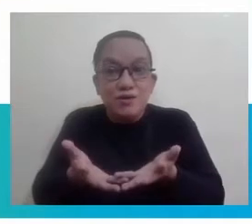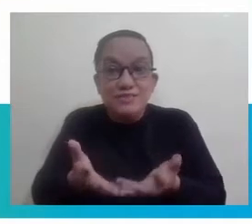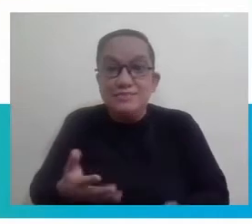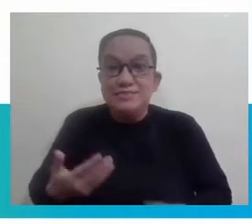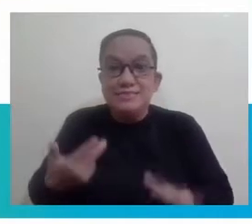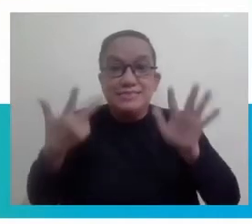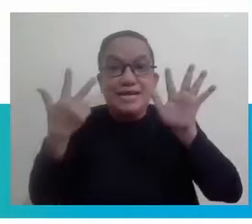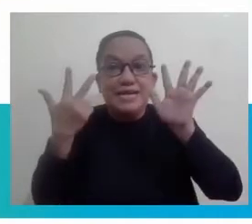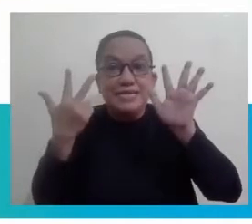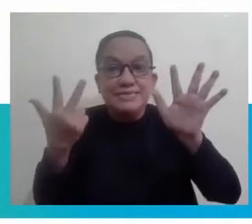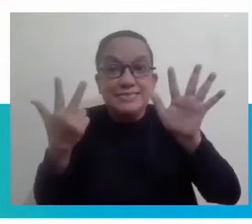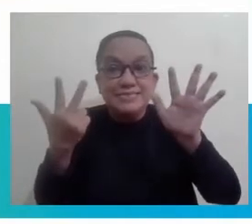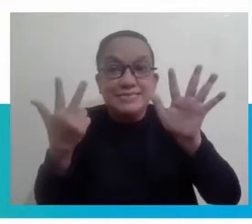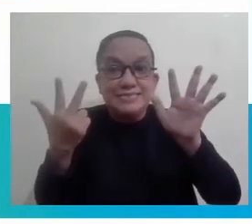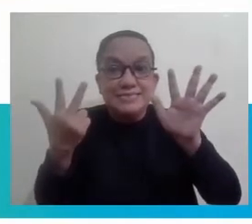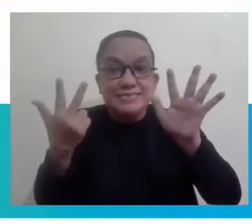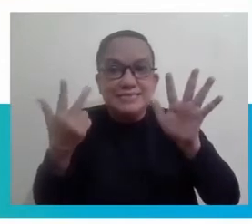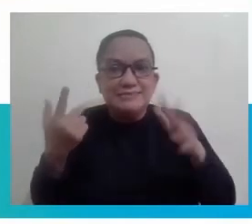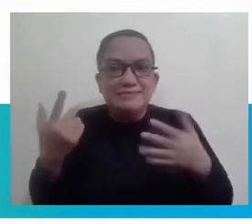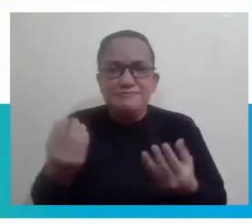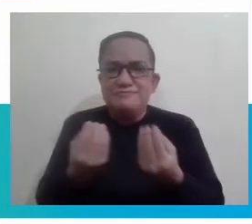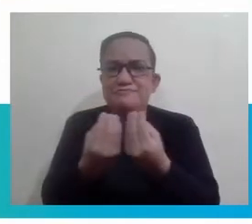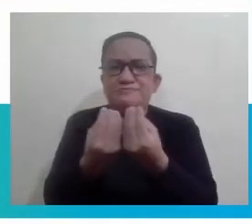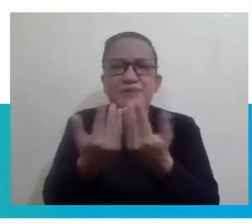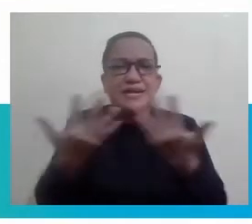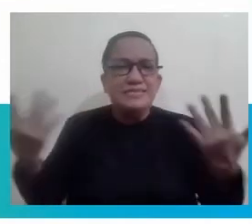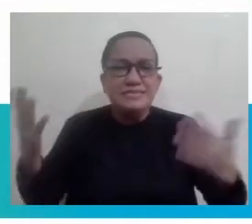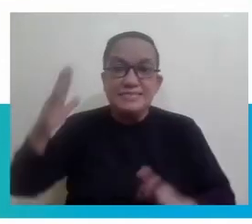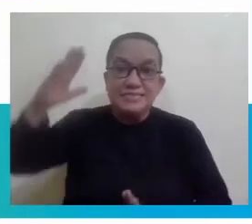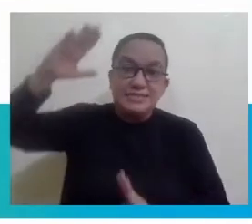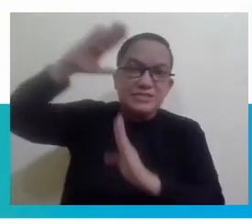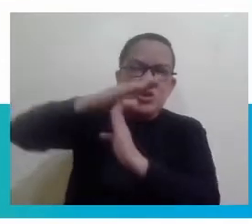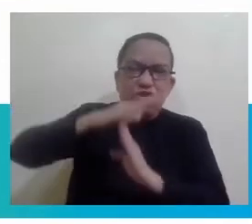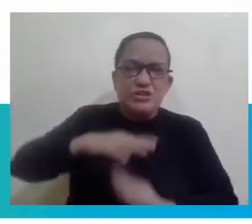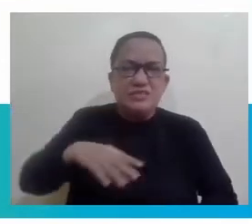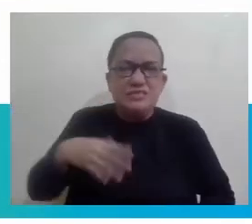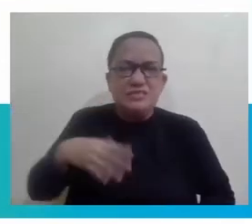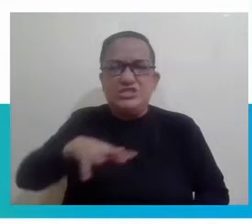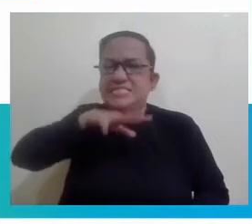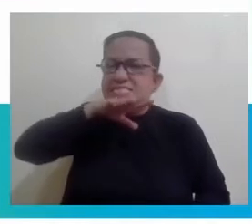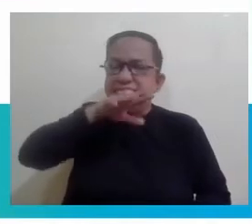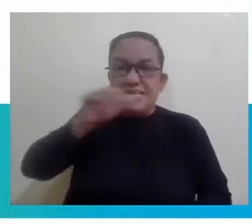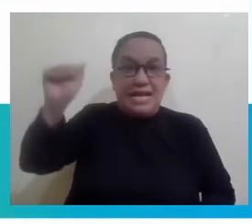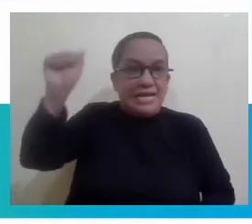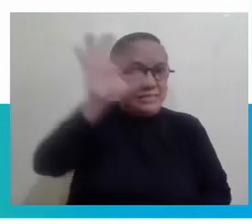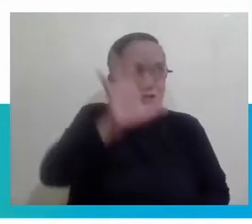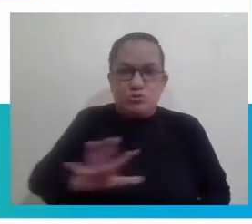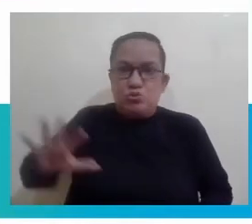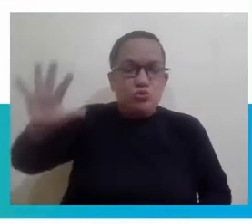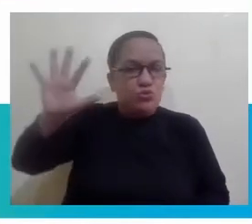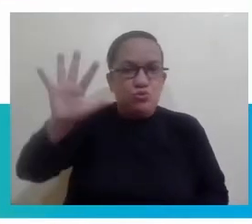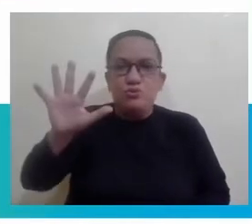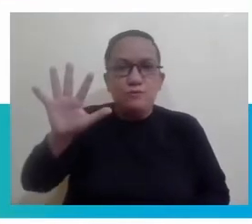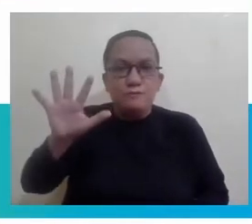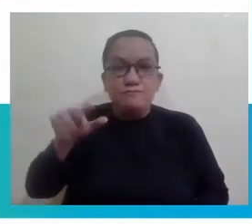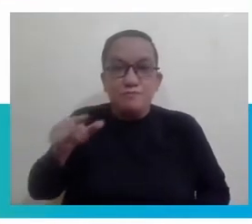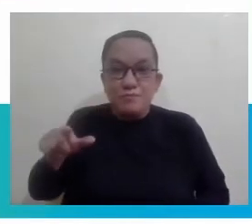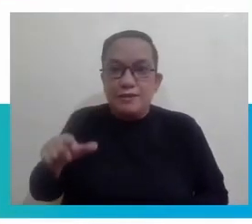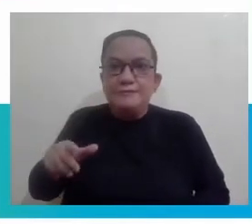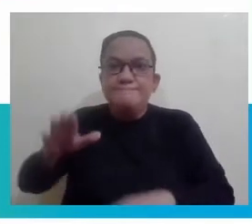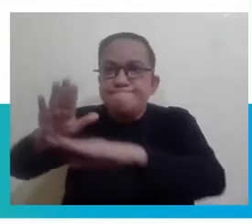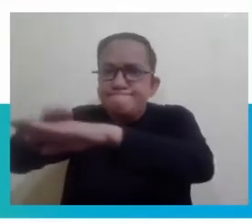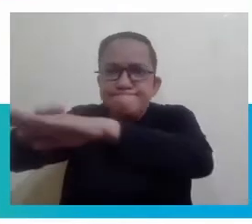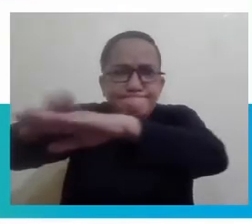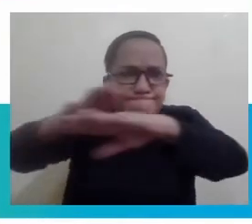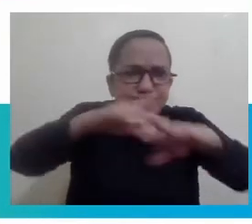But we also see an increased commitment in taking action to stop this from governments, local authorities, communities, and